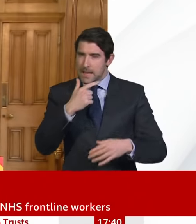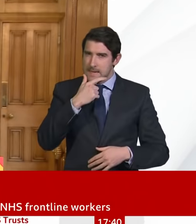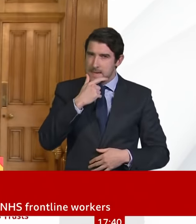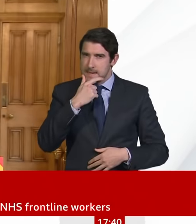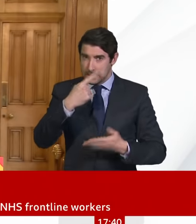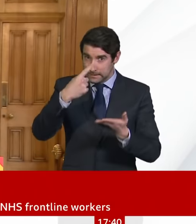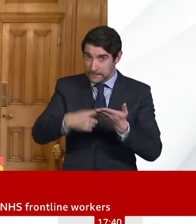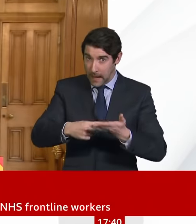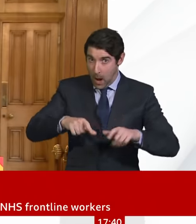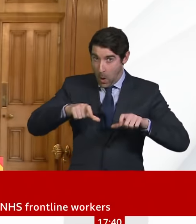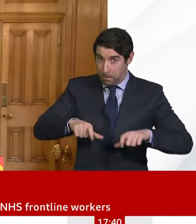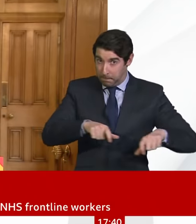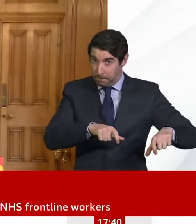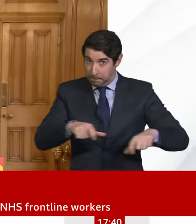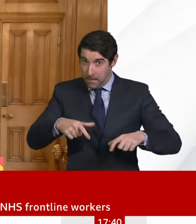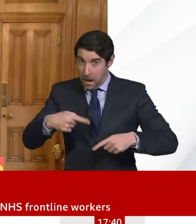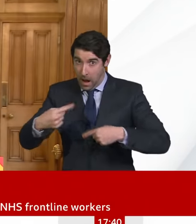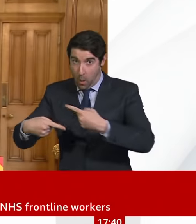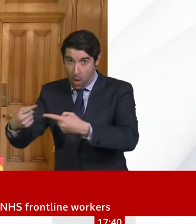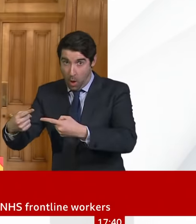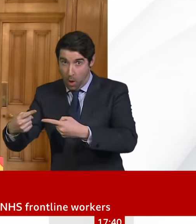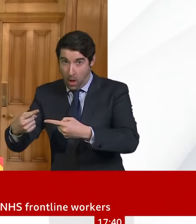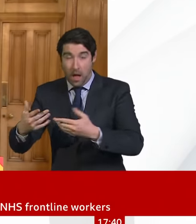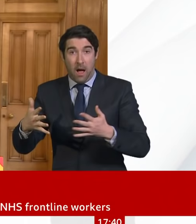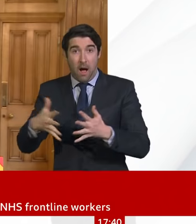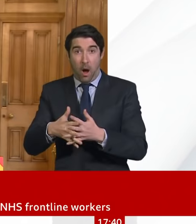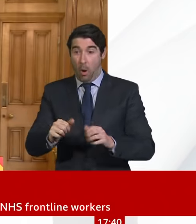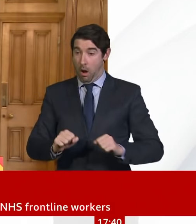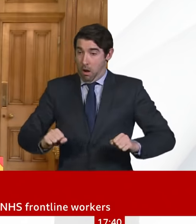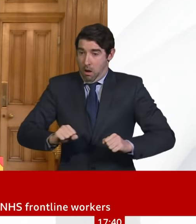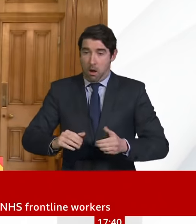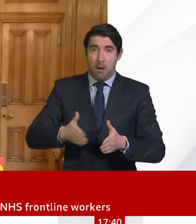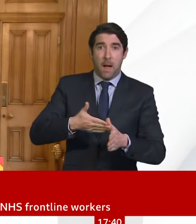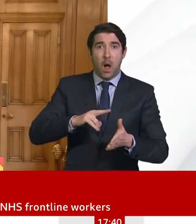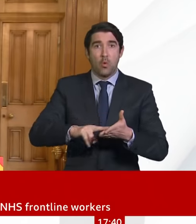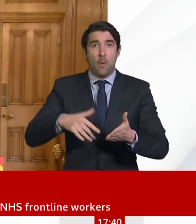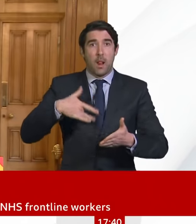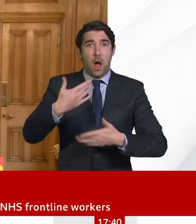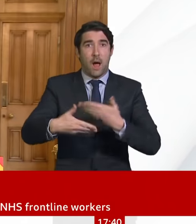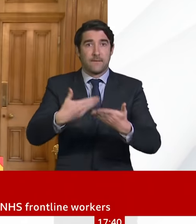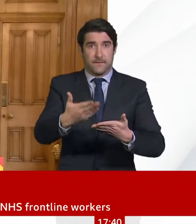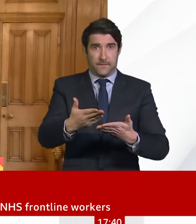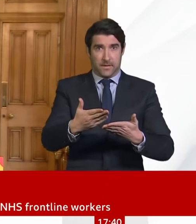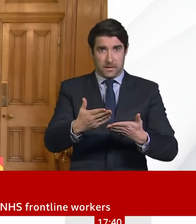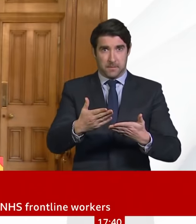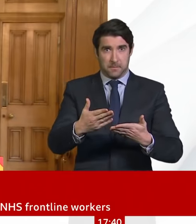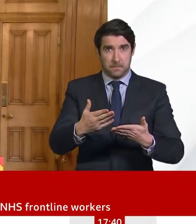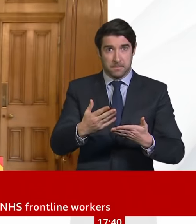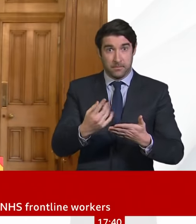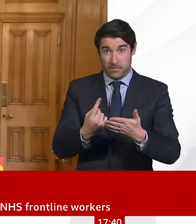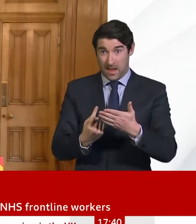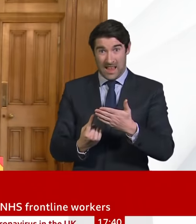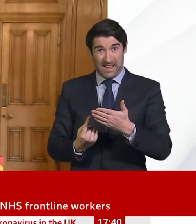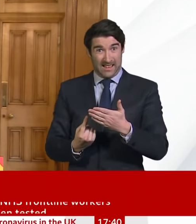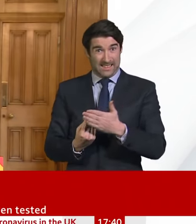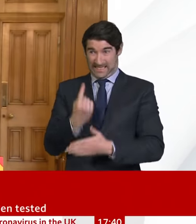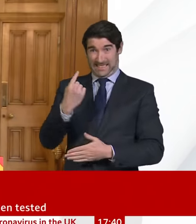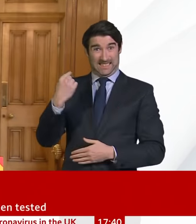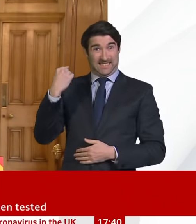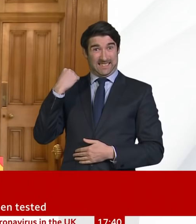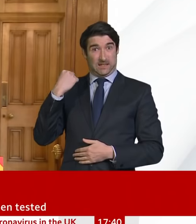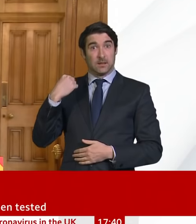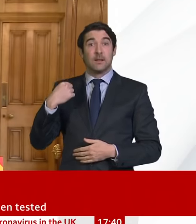social distancing and how we exit from this crisis. We did not start this crisis with a large